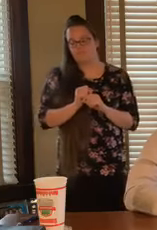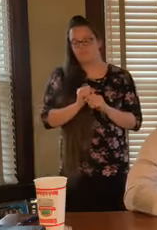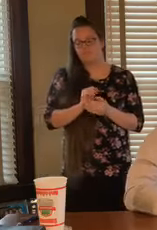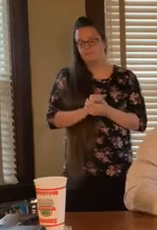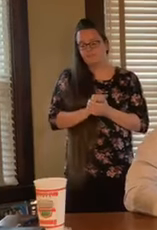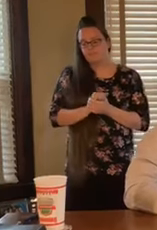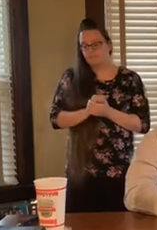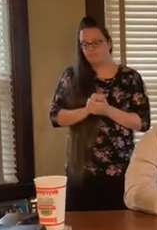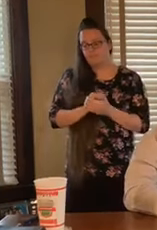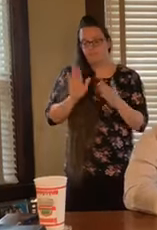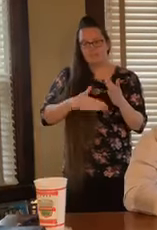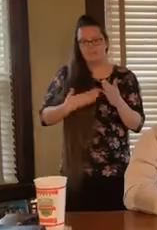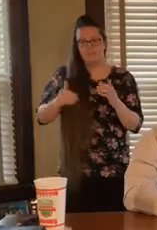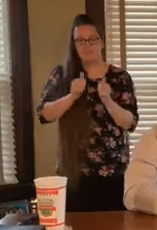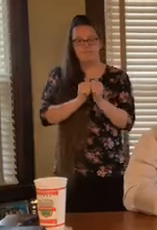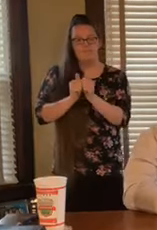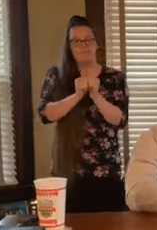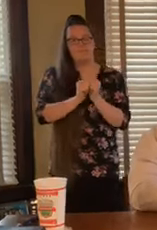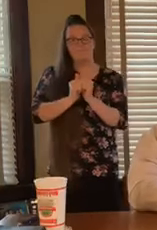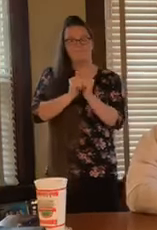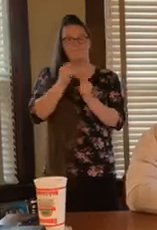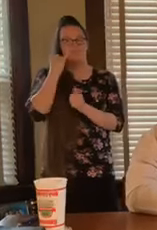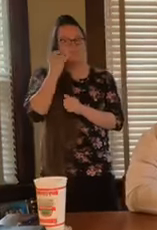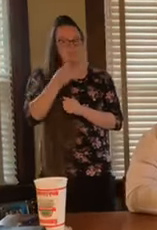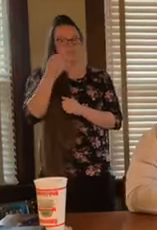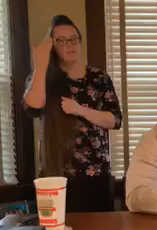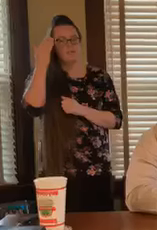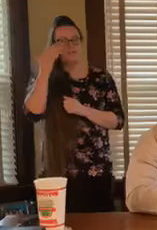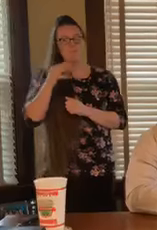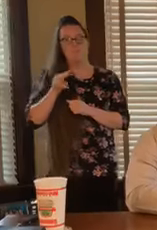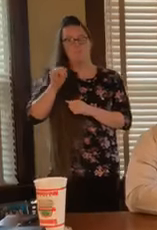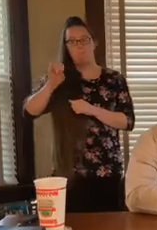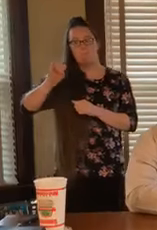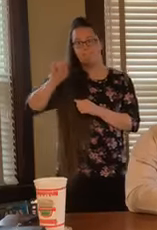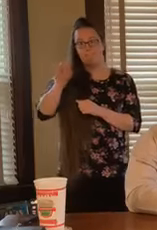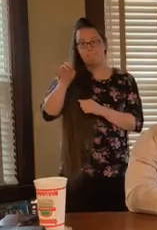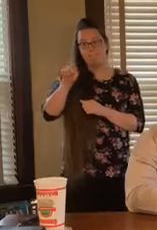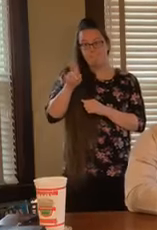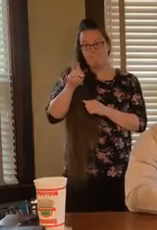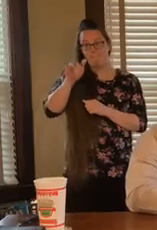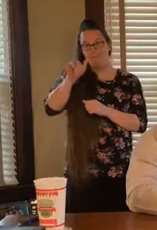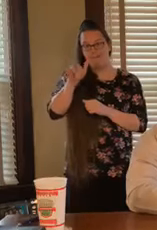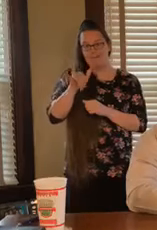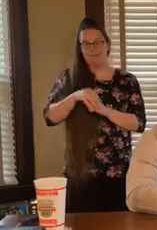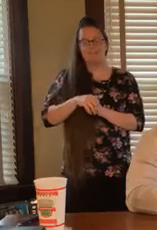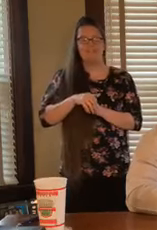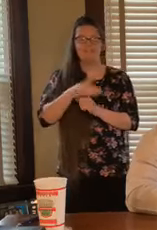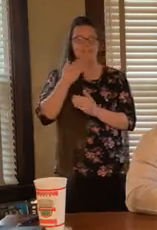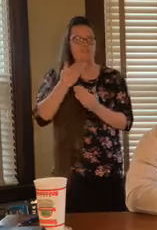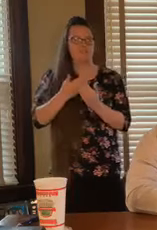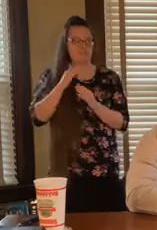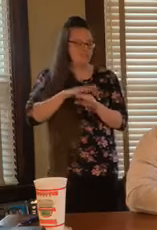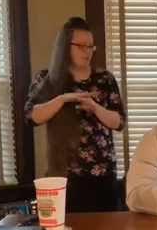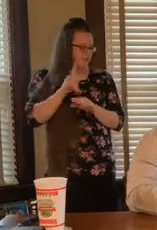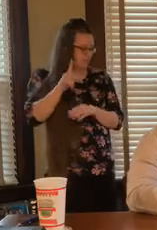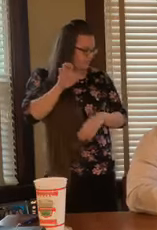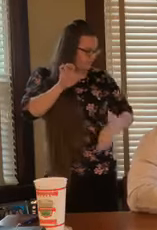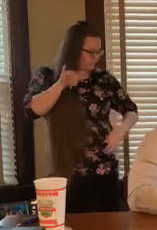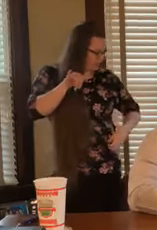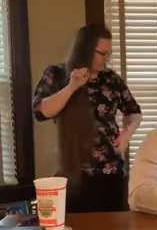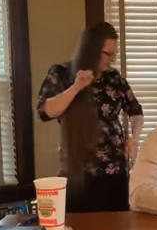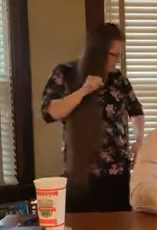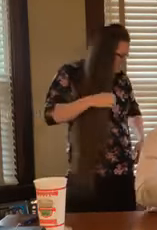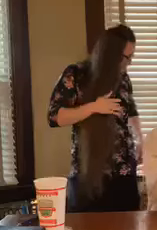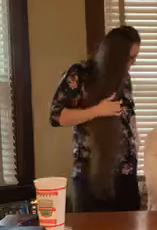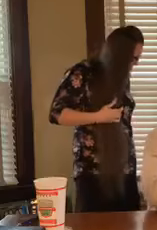it. We've spent some time on it. Mikey is really good on the keys, and that's good for us. Makes us sound good. But